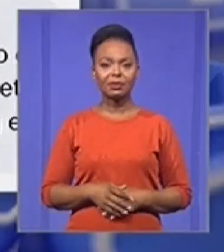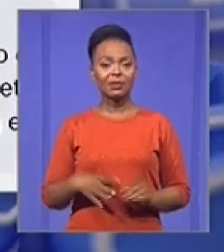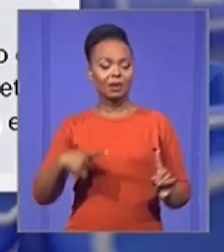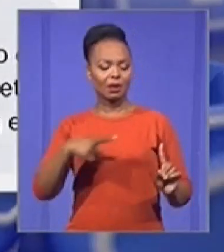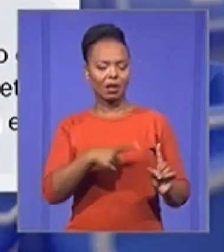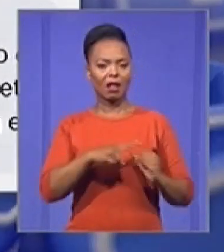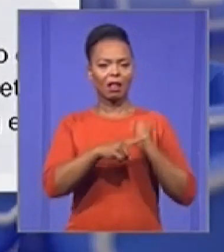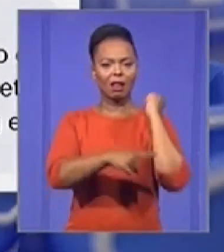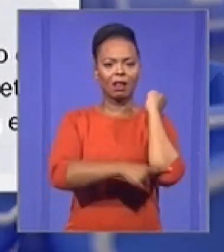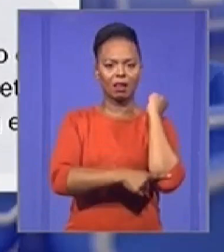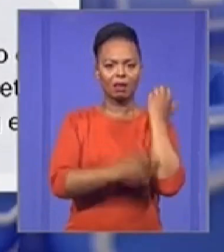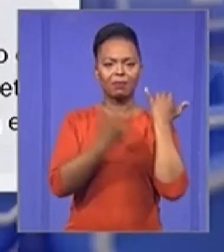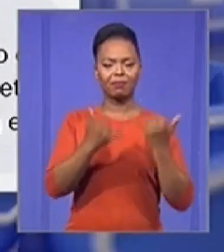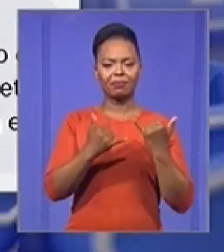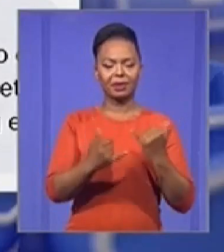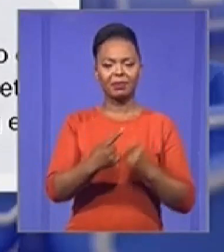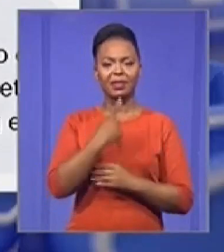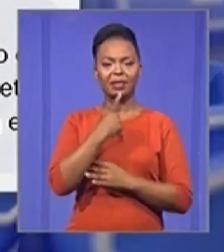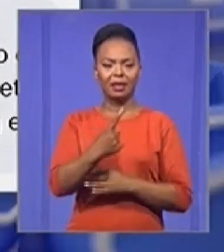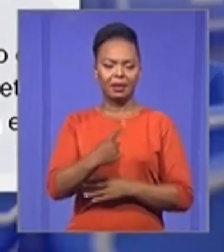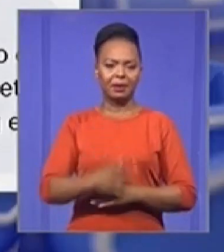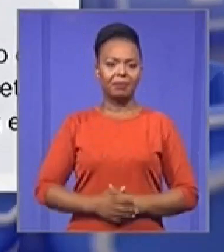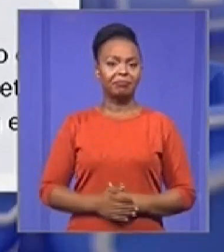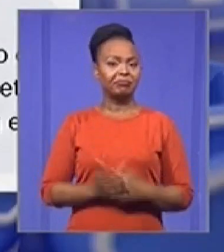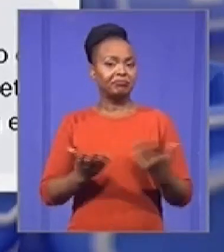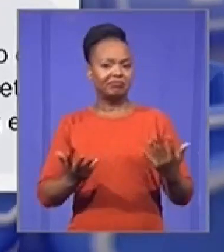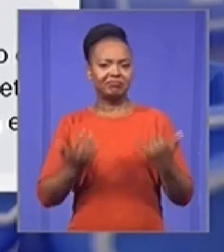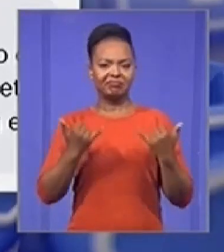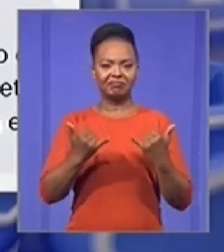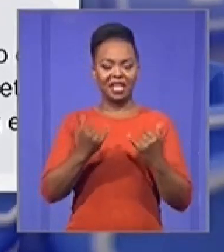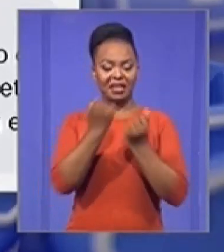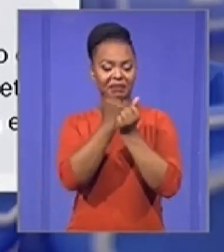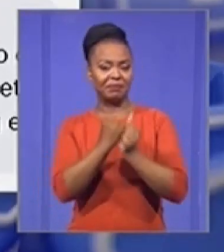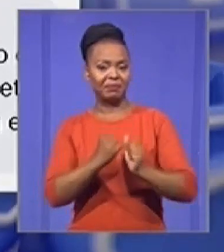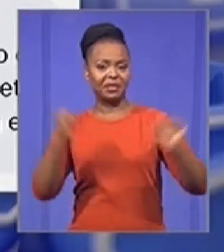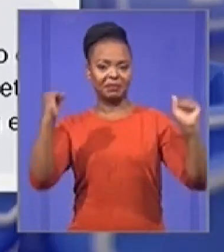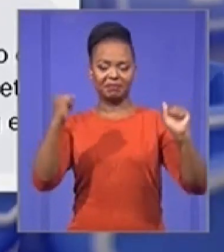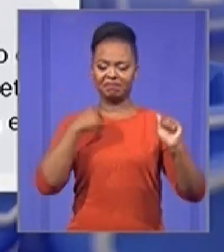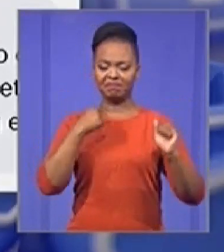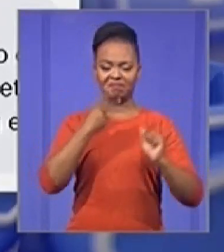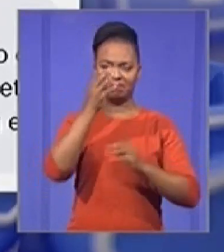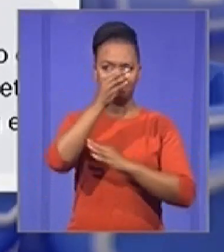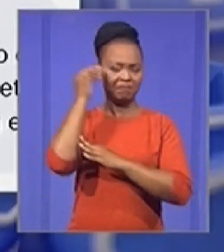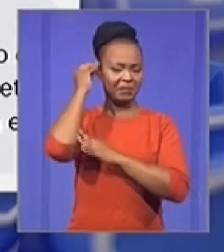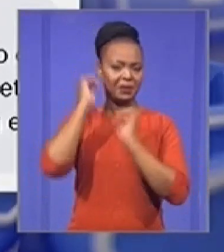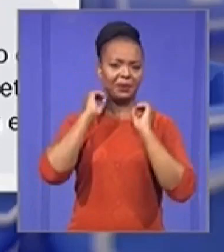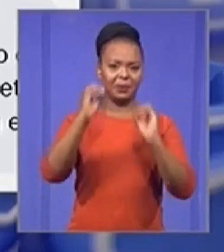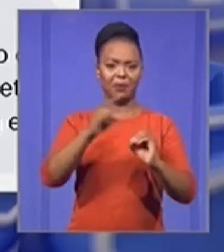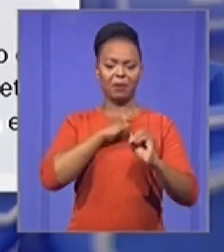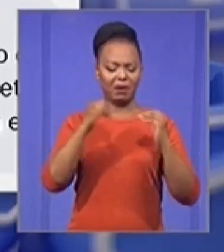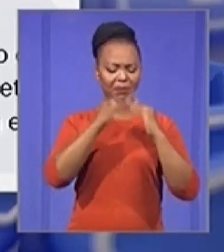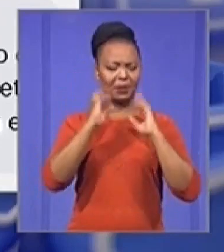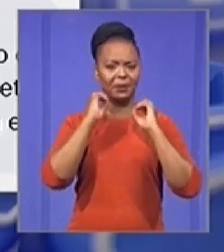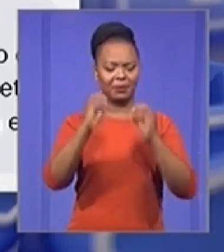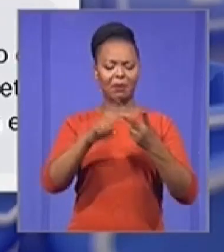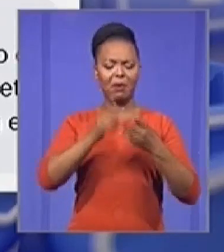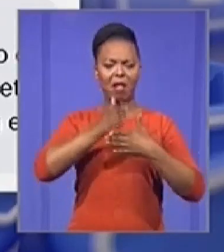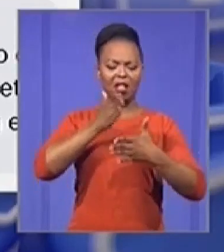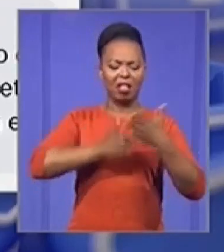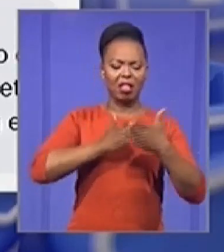Molaetsa o qetela ke wa Teni Mpinga yena o re ha ke o bone tokoloho eo hore baahi bana le matlo mesebetsi mme ha